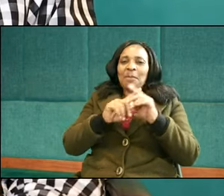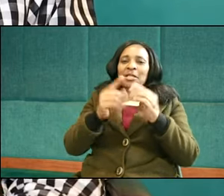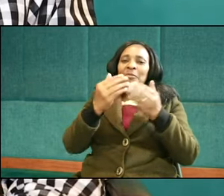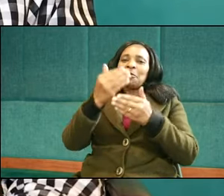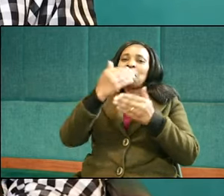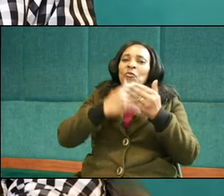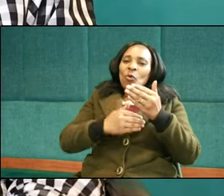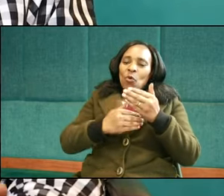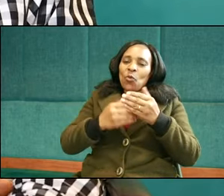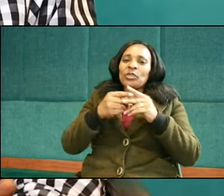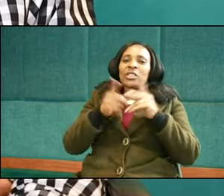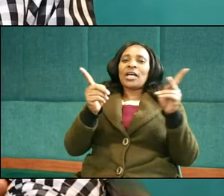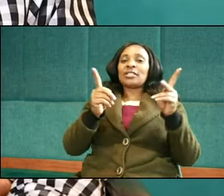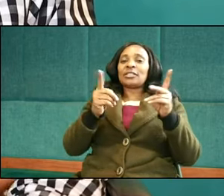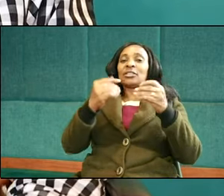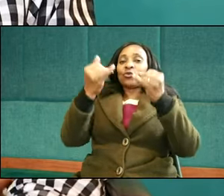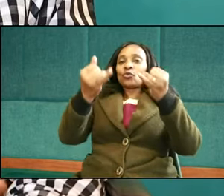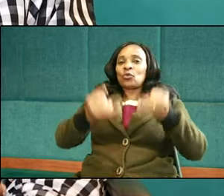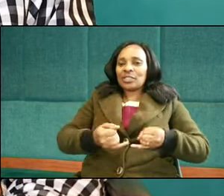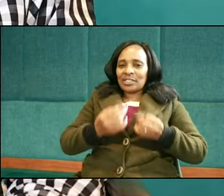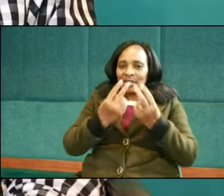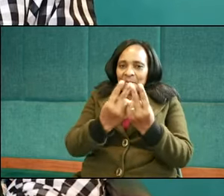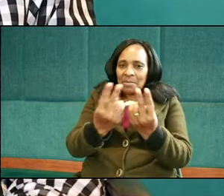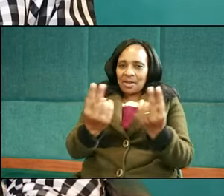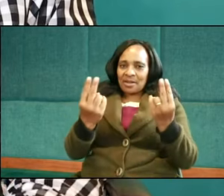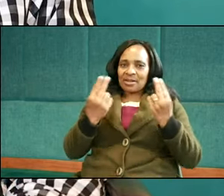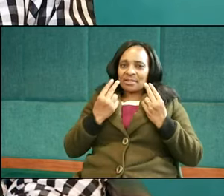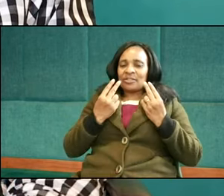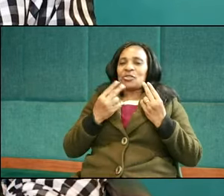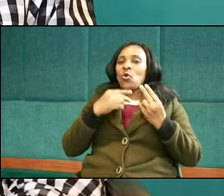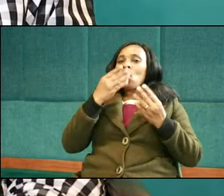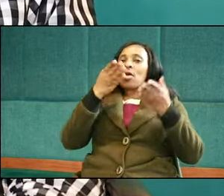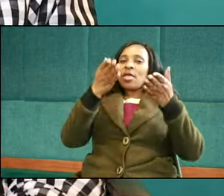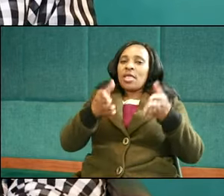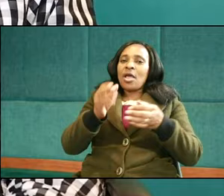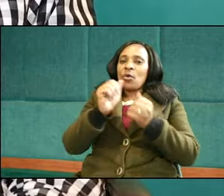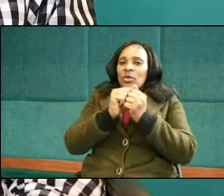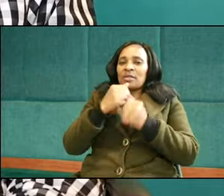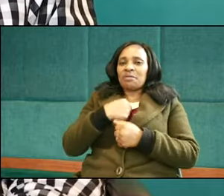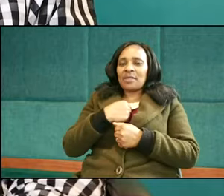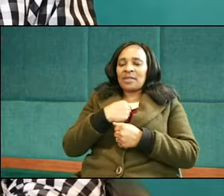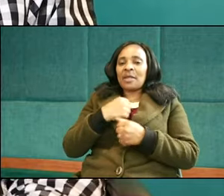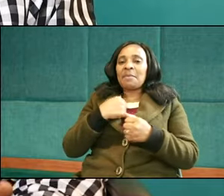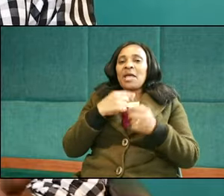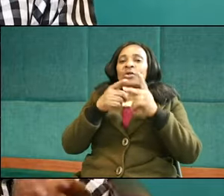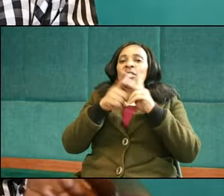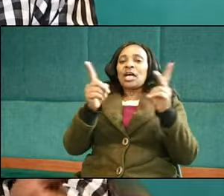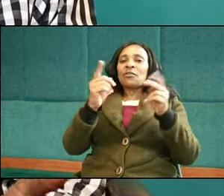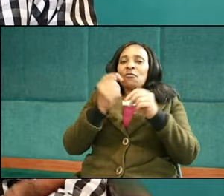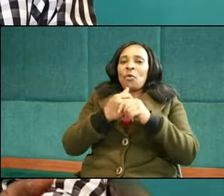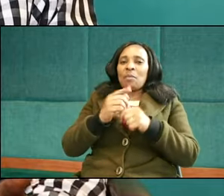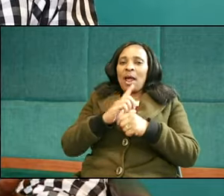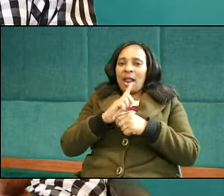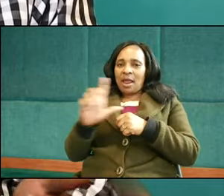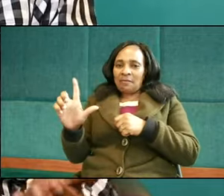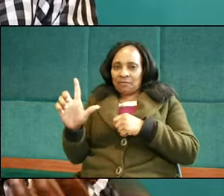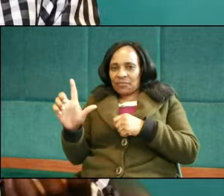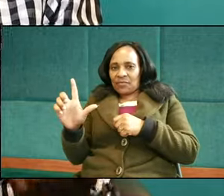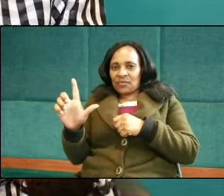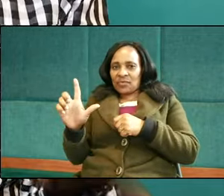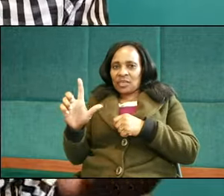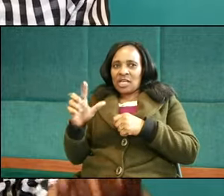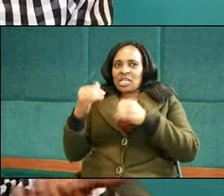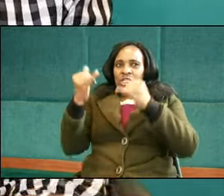before we begin, I'd like to introduce the panelists who will be here with me. And I'll start from my left-hand side.